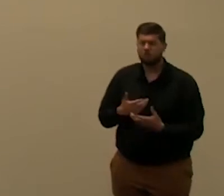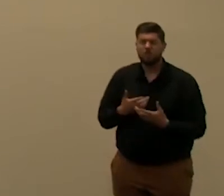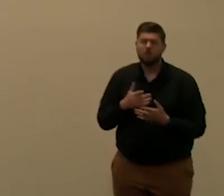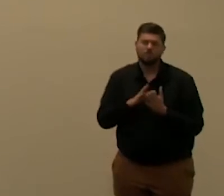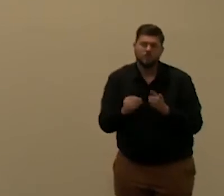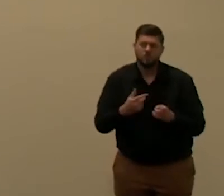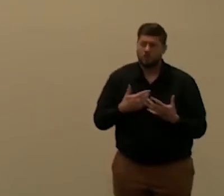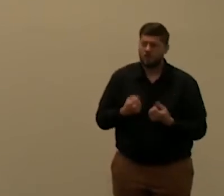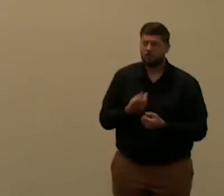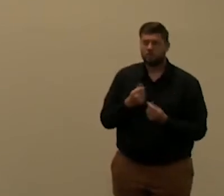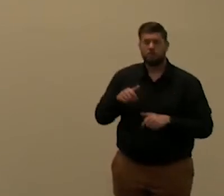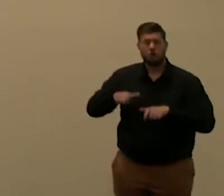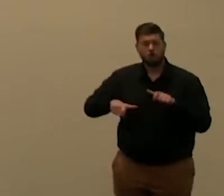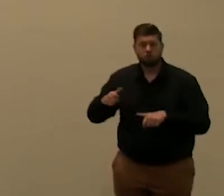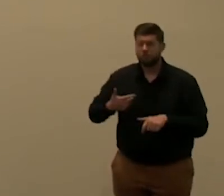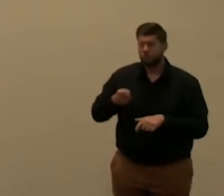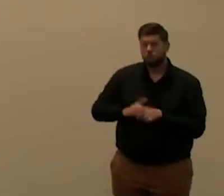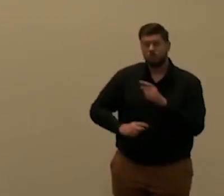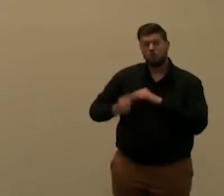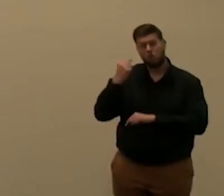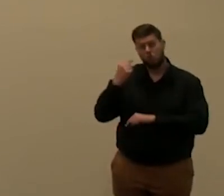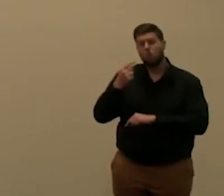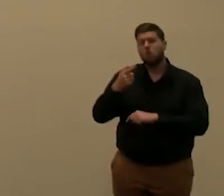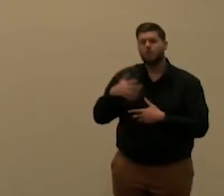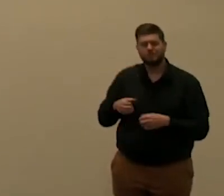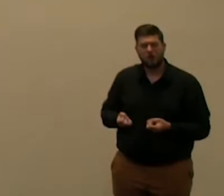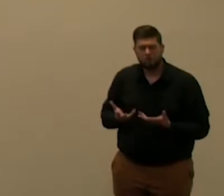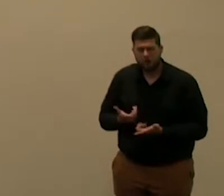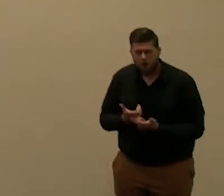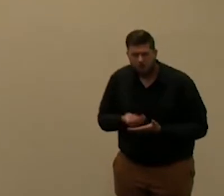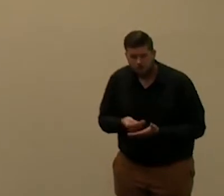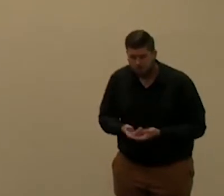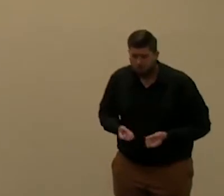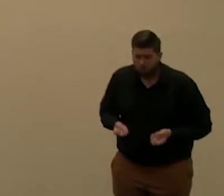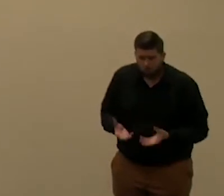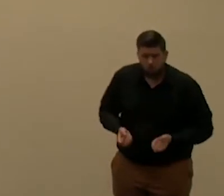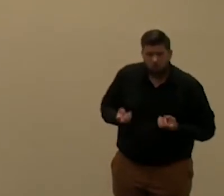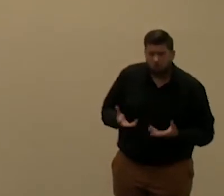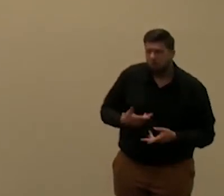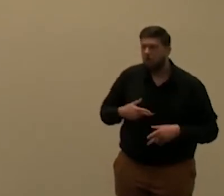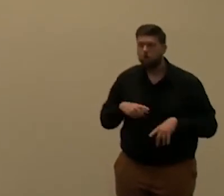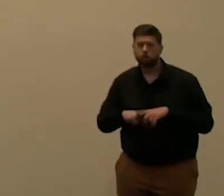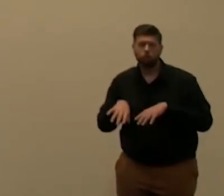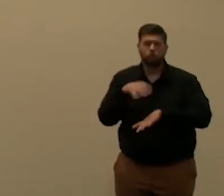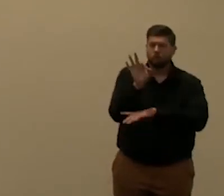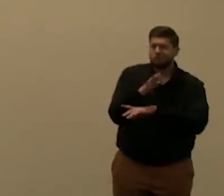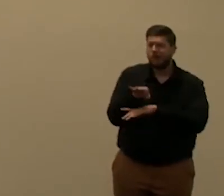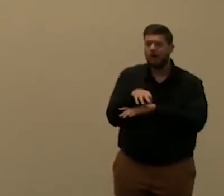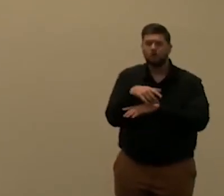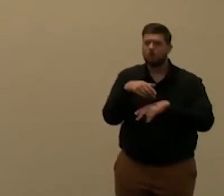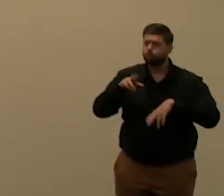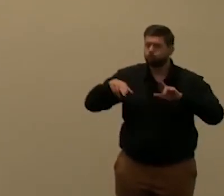ago, they really spend a lot of money in how the interior design was for that